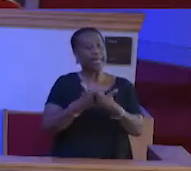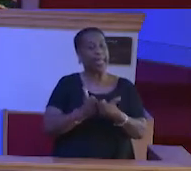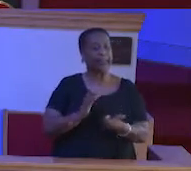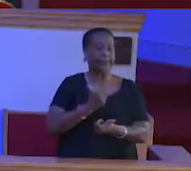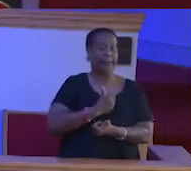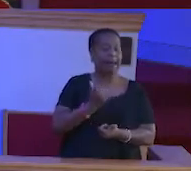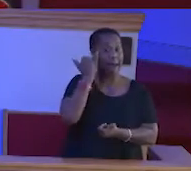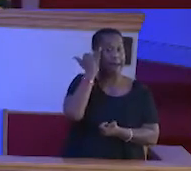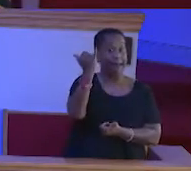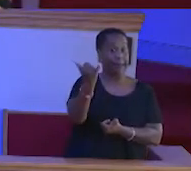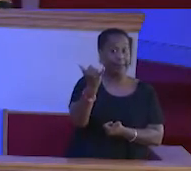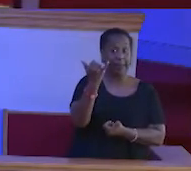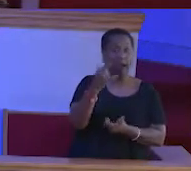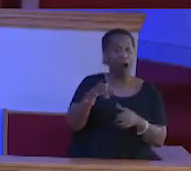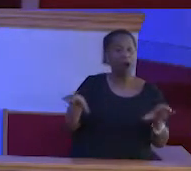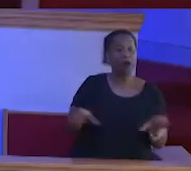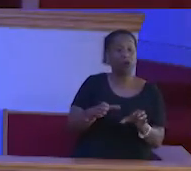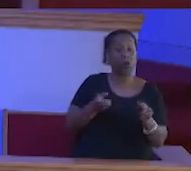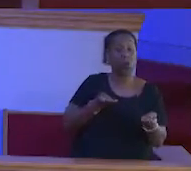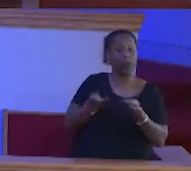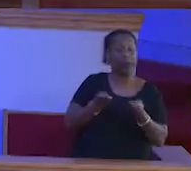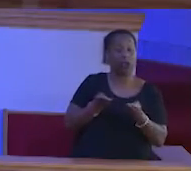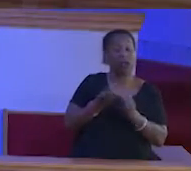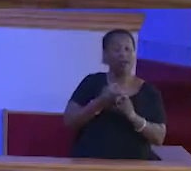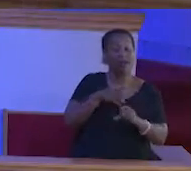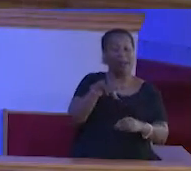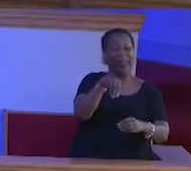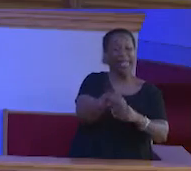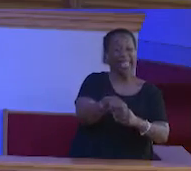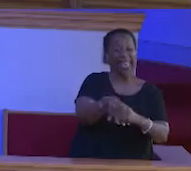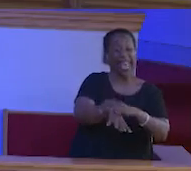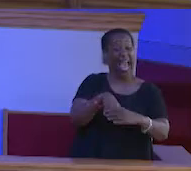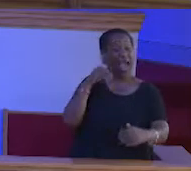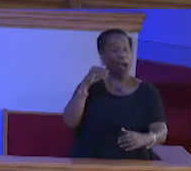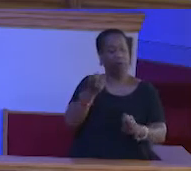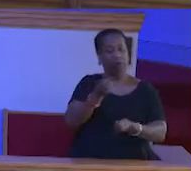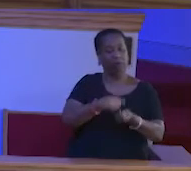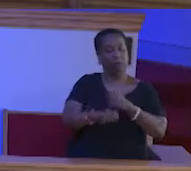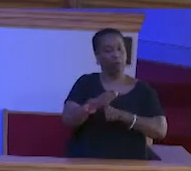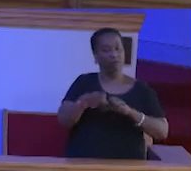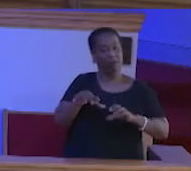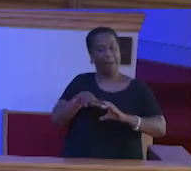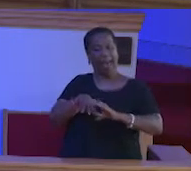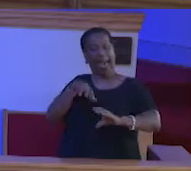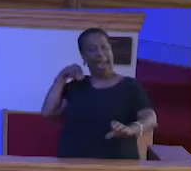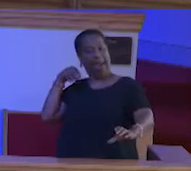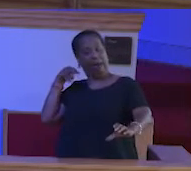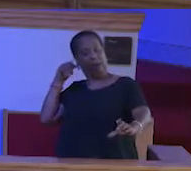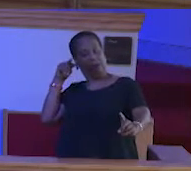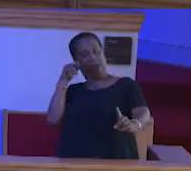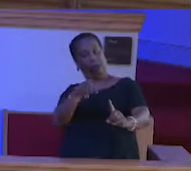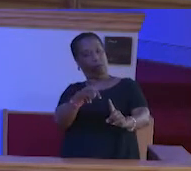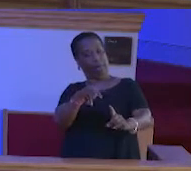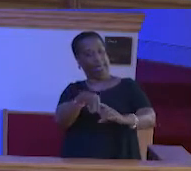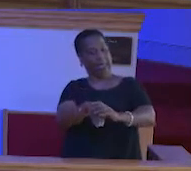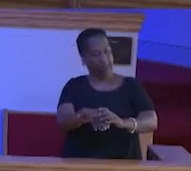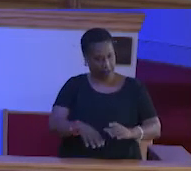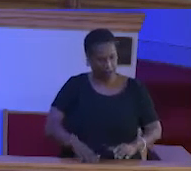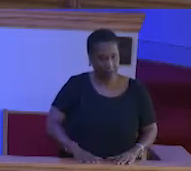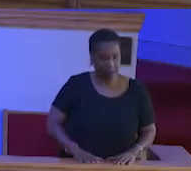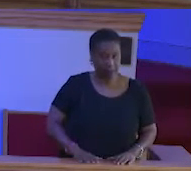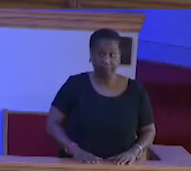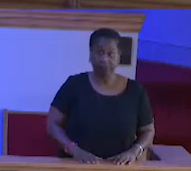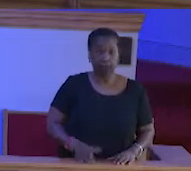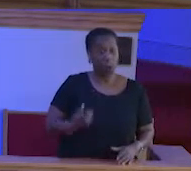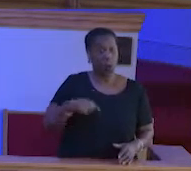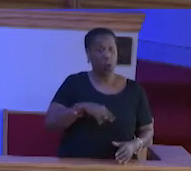notions of doing ministry from the inside out to rather the outside in. For